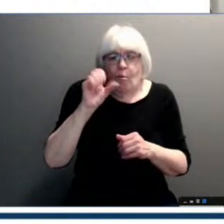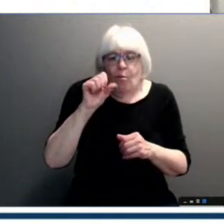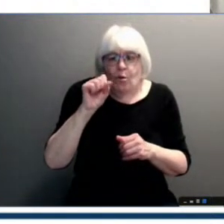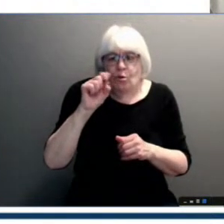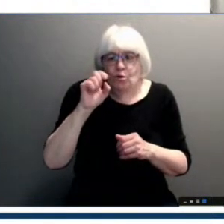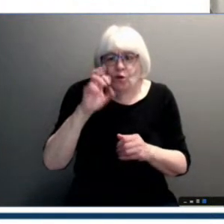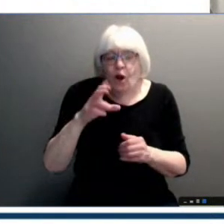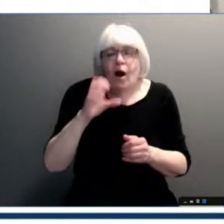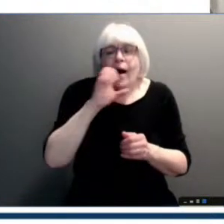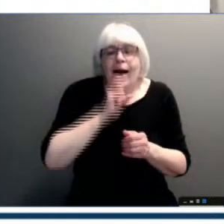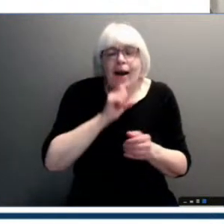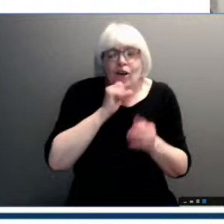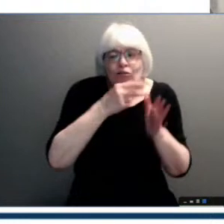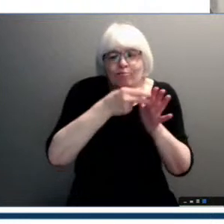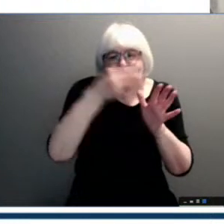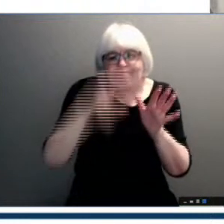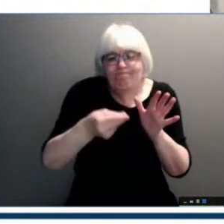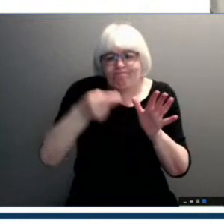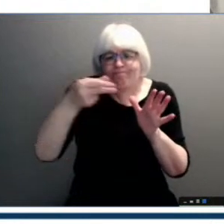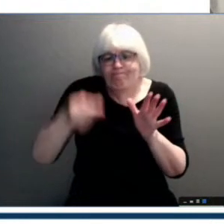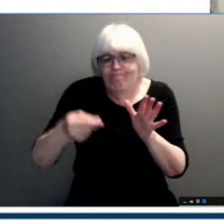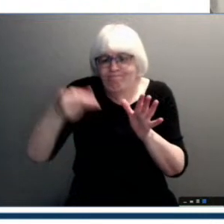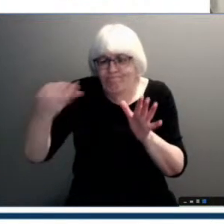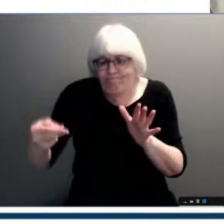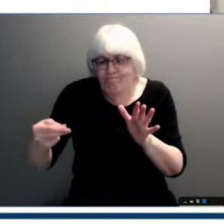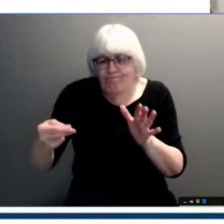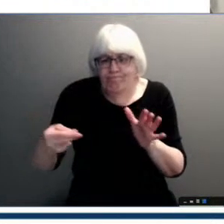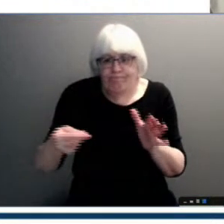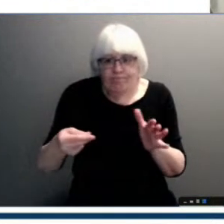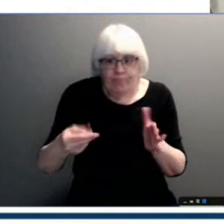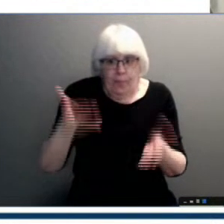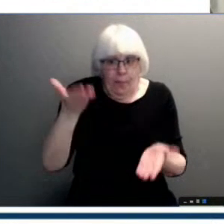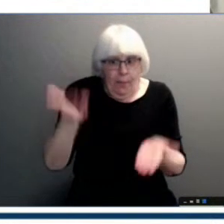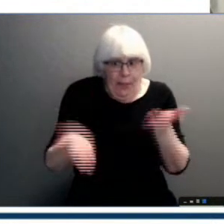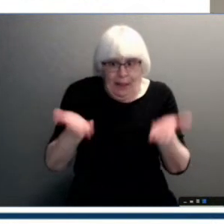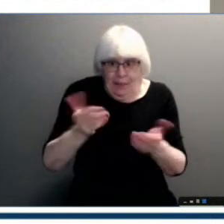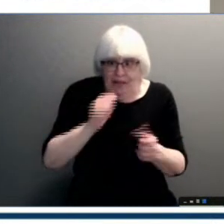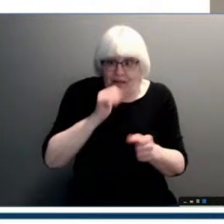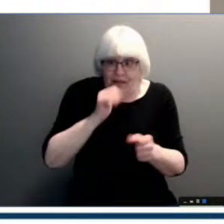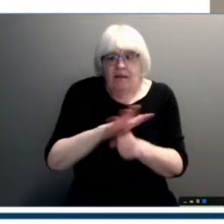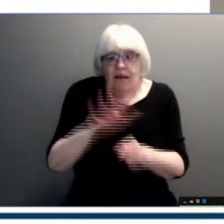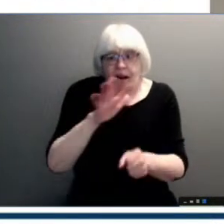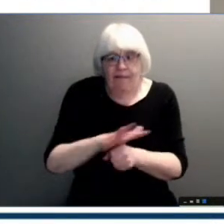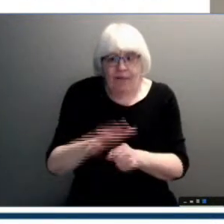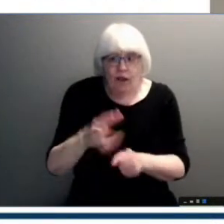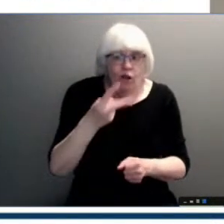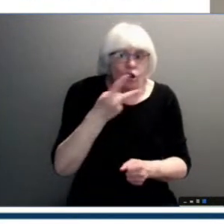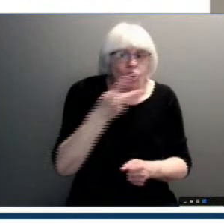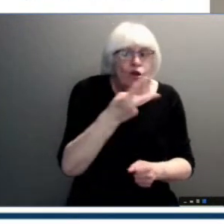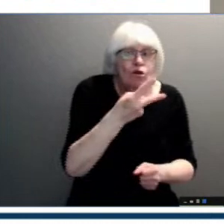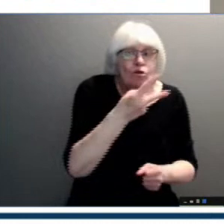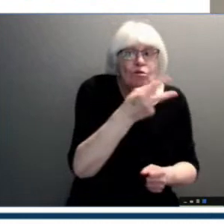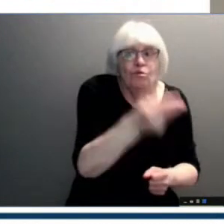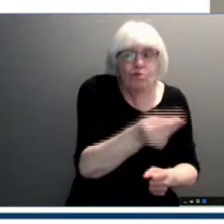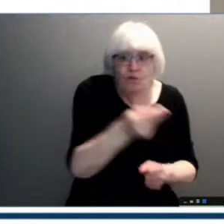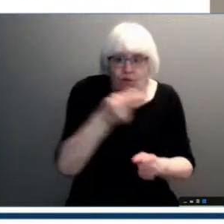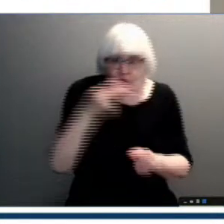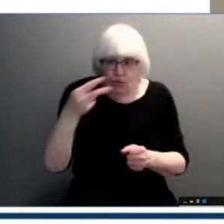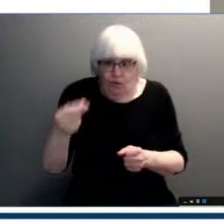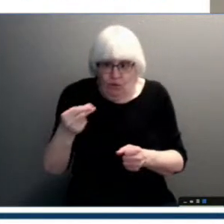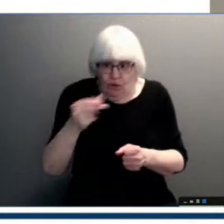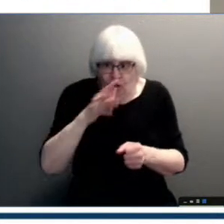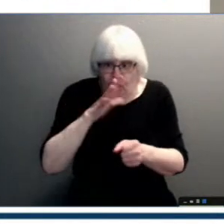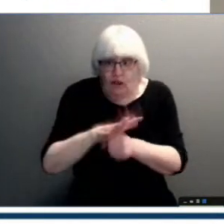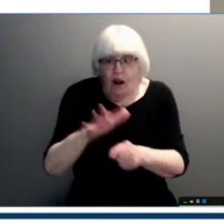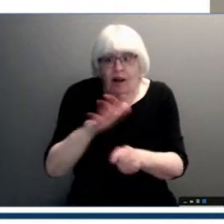people to administer the shots, or is it vaccine supply, or something else? No, I mean, we have we're maximizing our